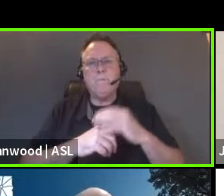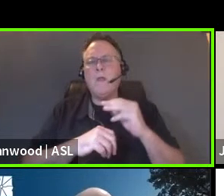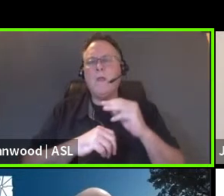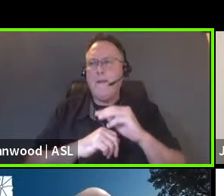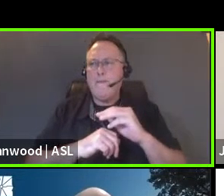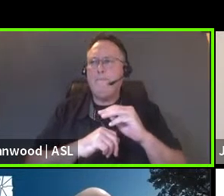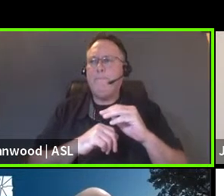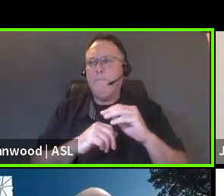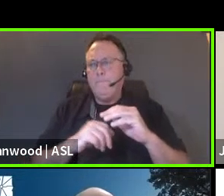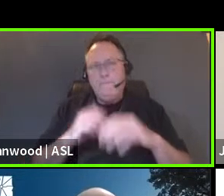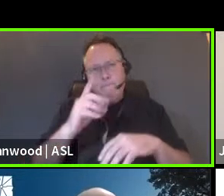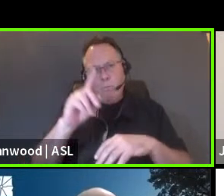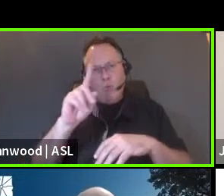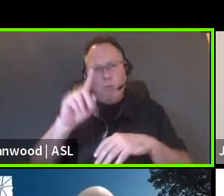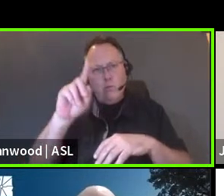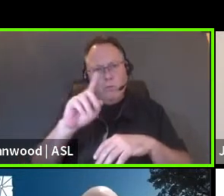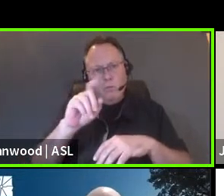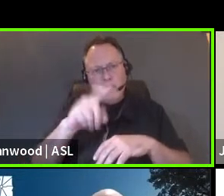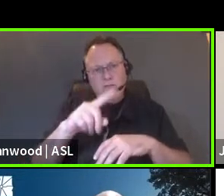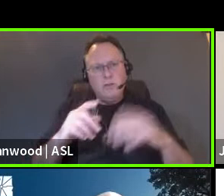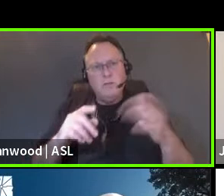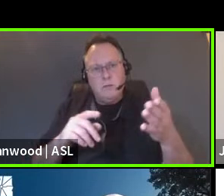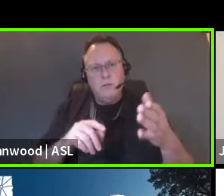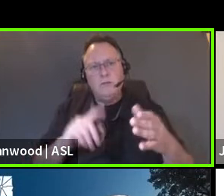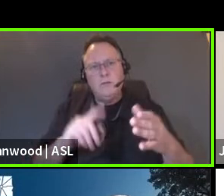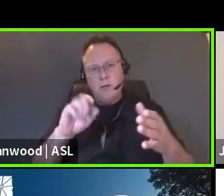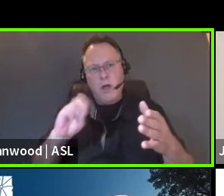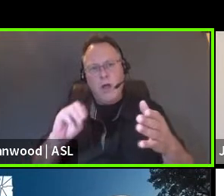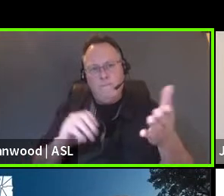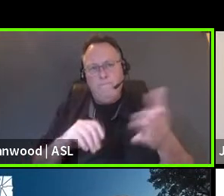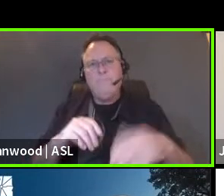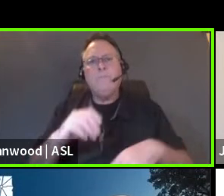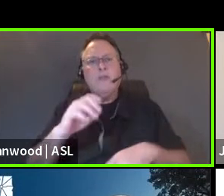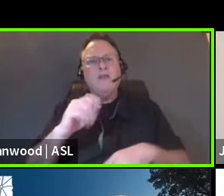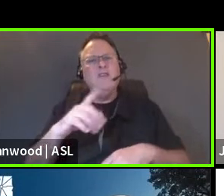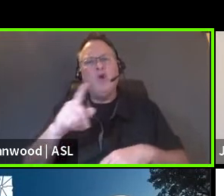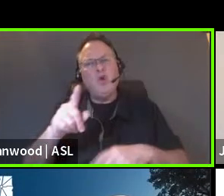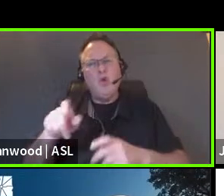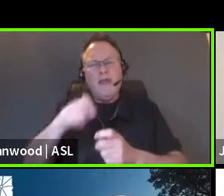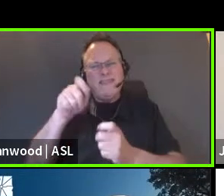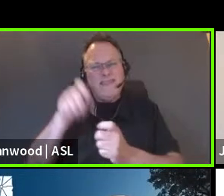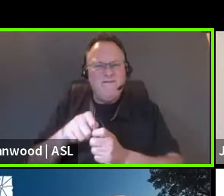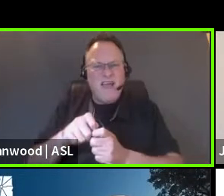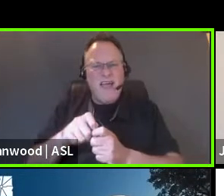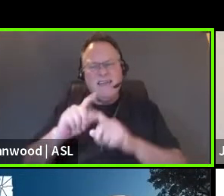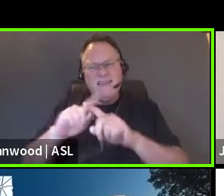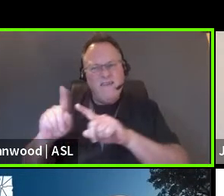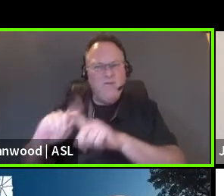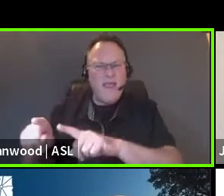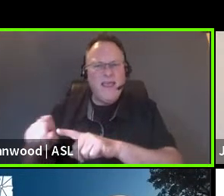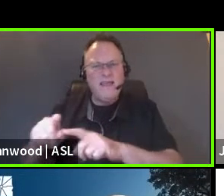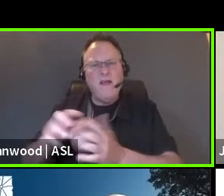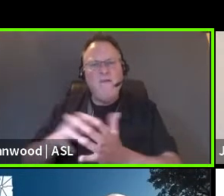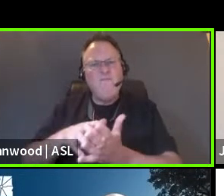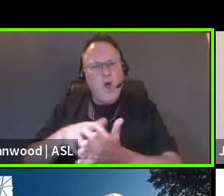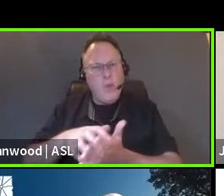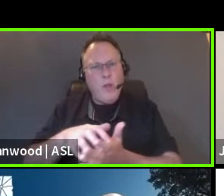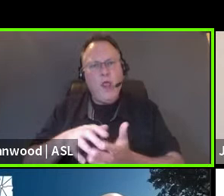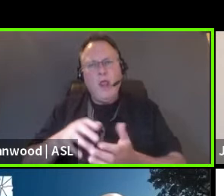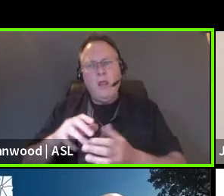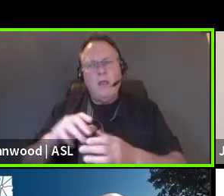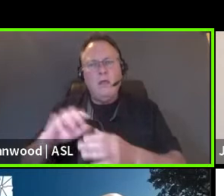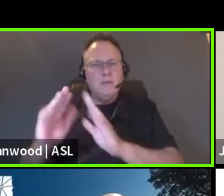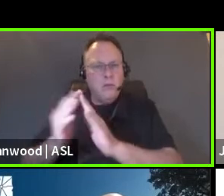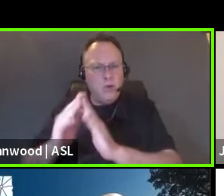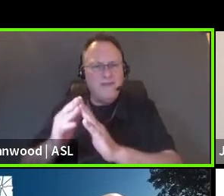Looks like you have a question. I do. Have you identified specific sort of vulnerable communities within the project